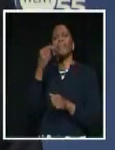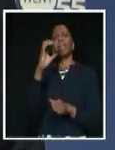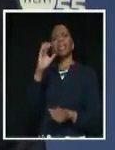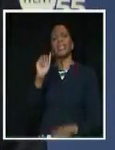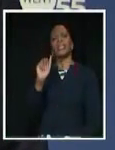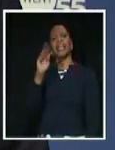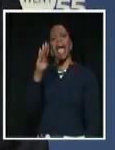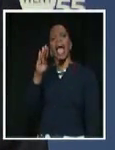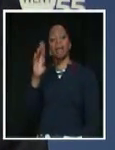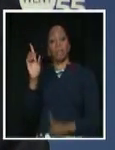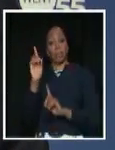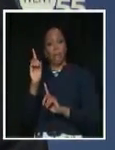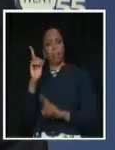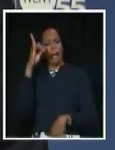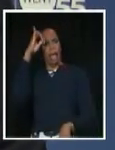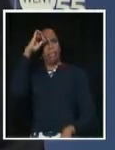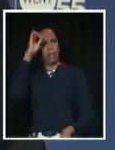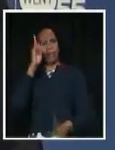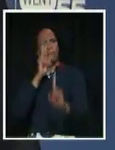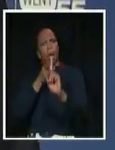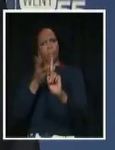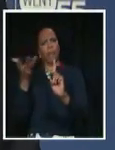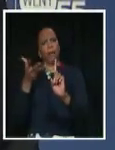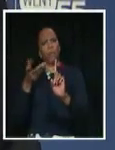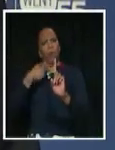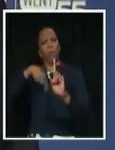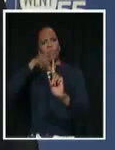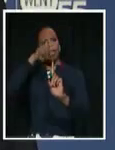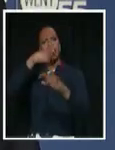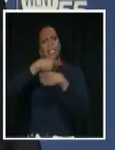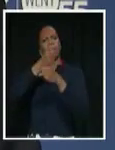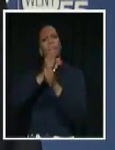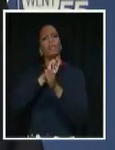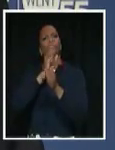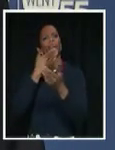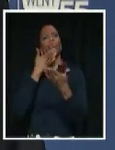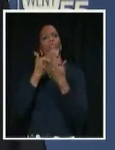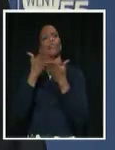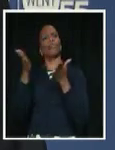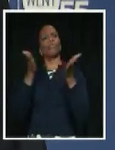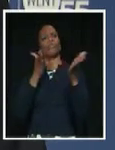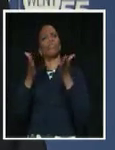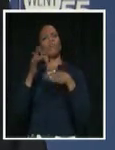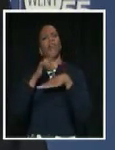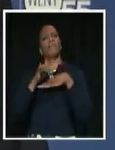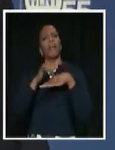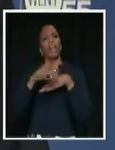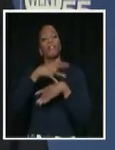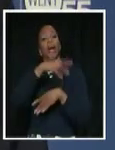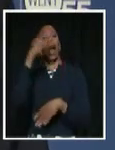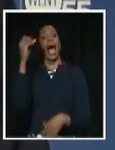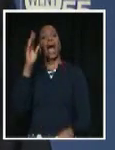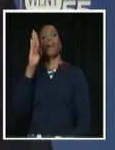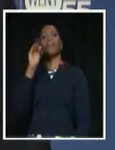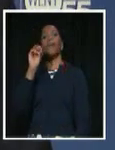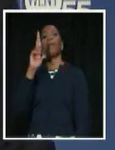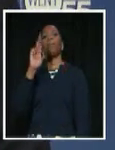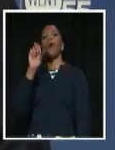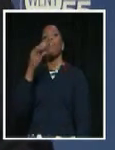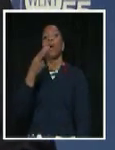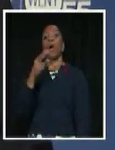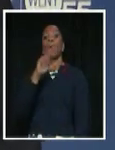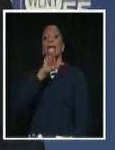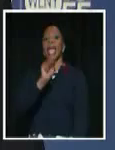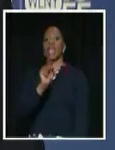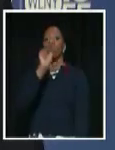think the bottom line here is that we need to make sure that there's good service available for outer borough residents and folks in northern Manhattan, but at the